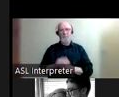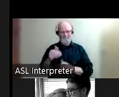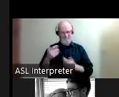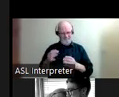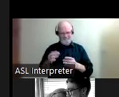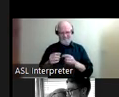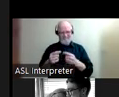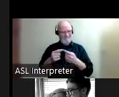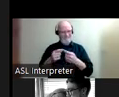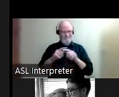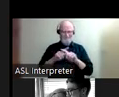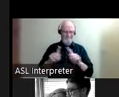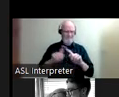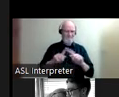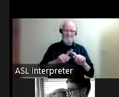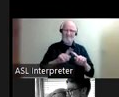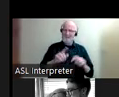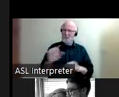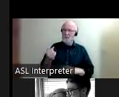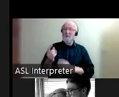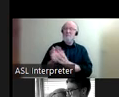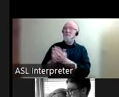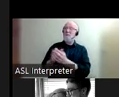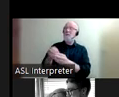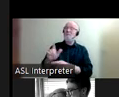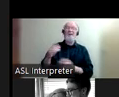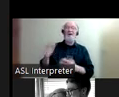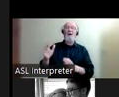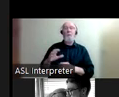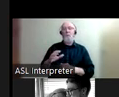from in this presentation so far this morning.